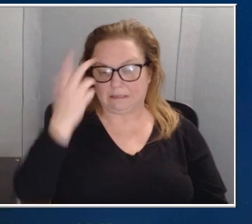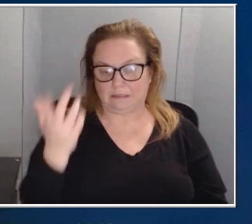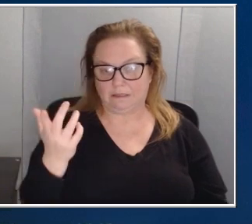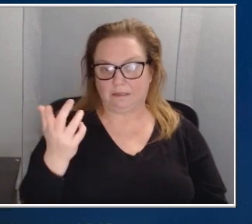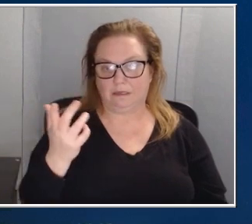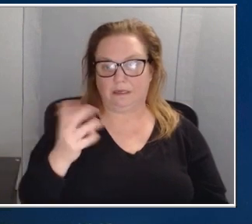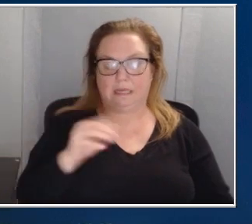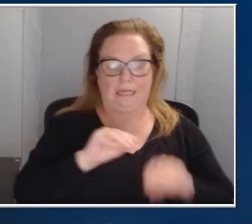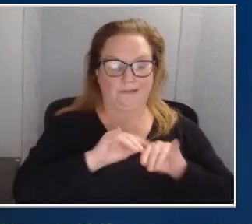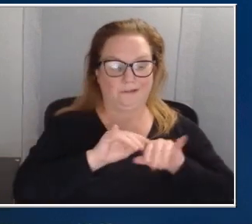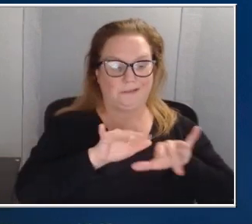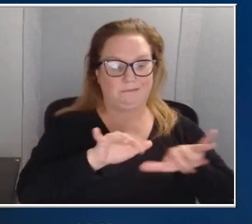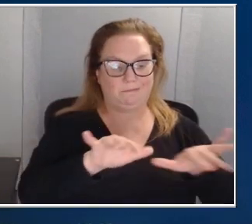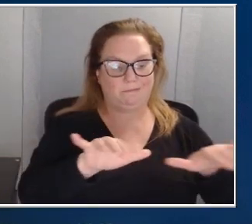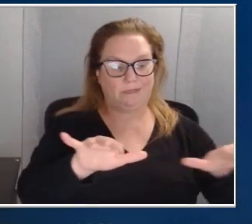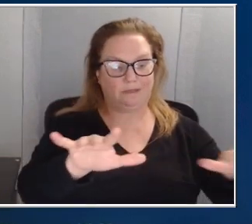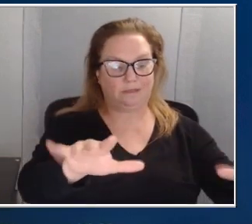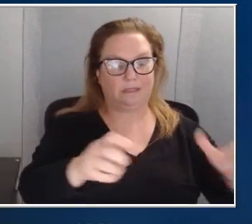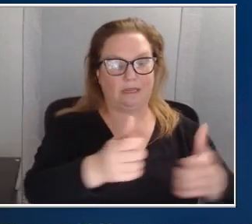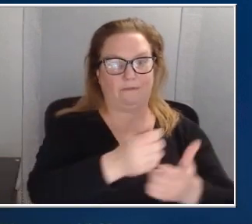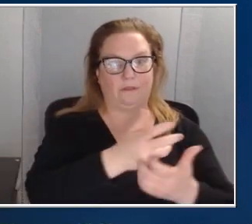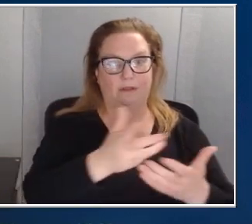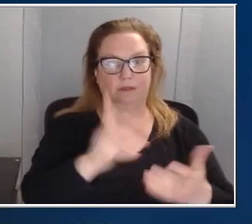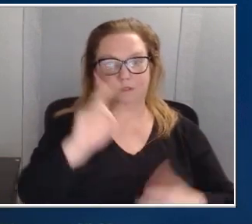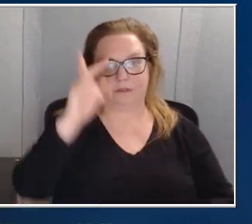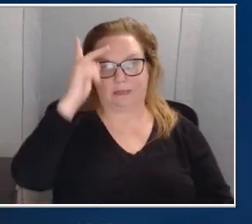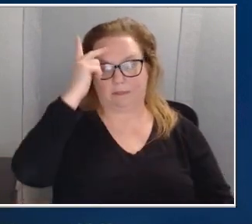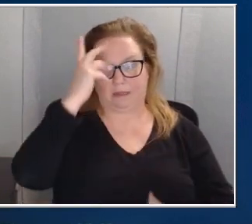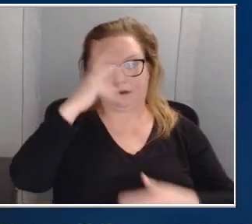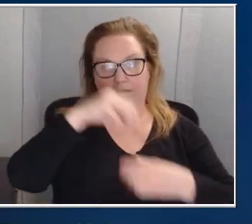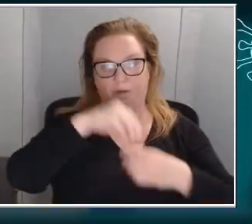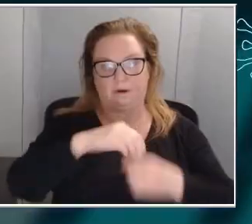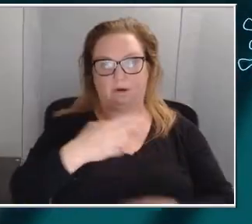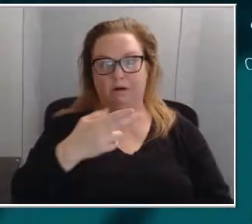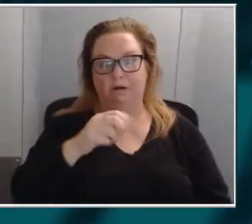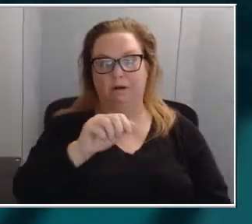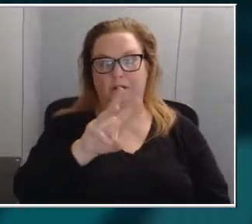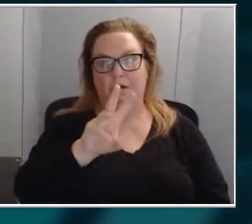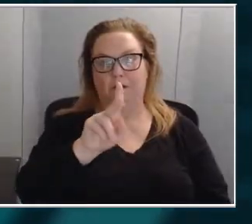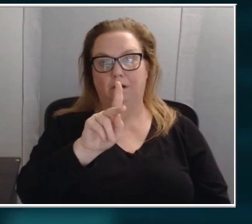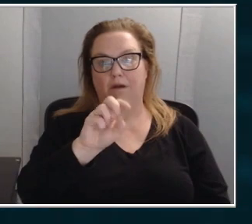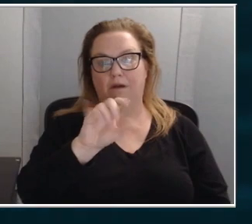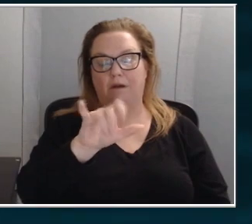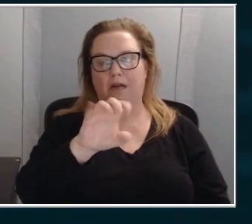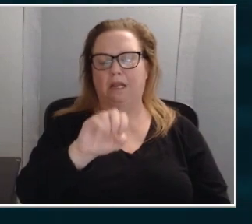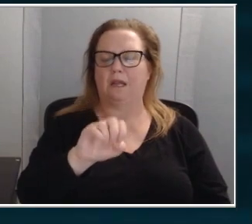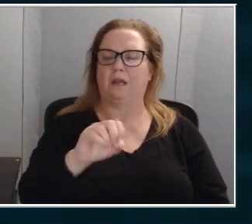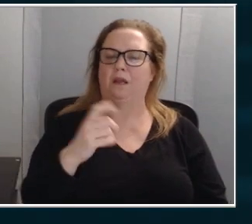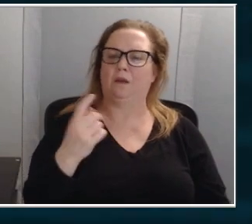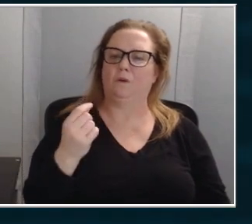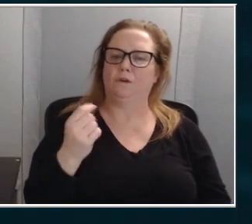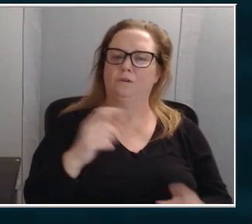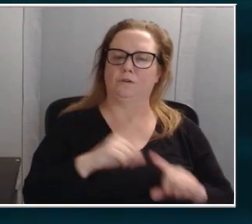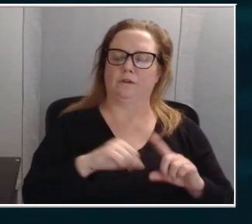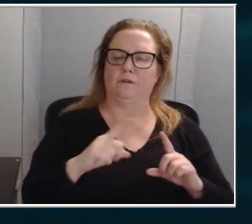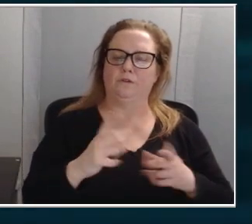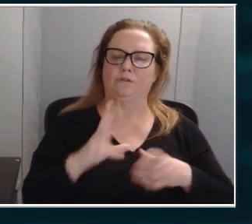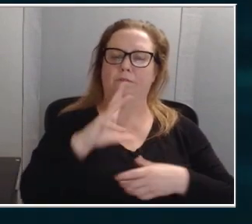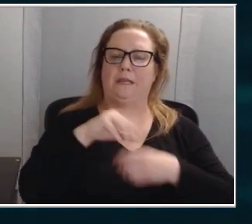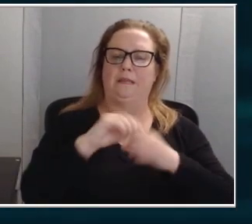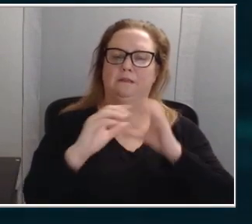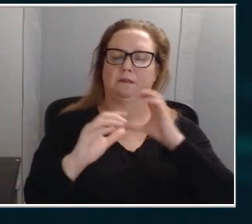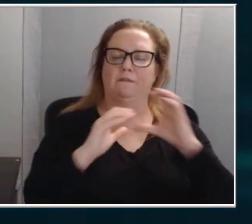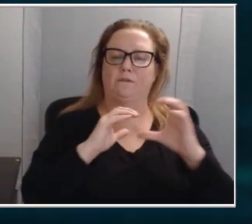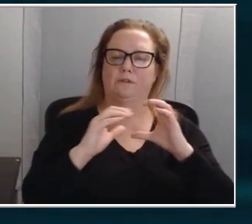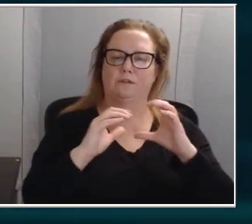spills into everything. So we have to figure out that political part. Hawkeye, yeah. What would you different? You should be in this conversation. So we're going to get